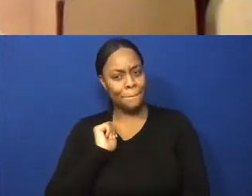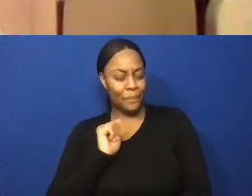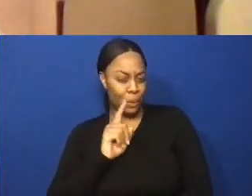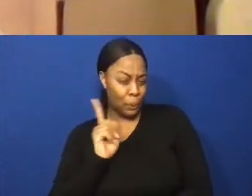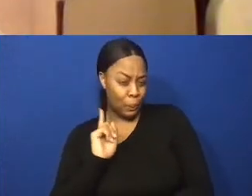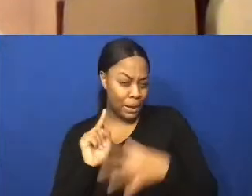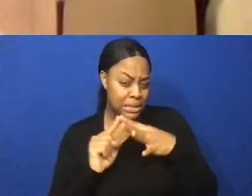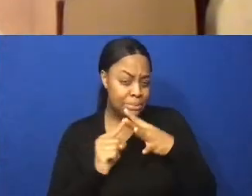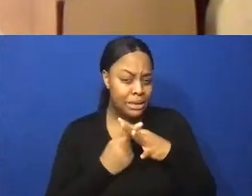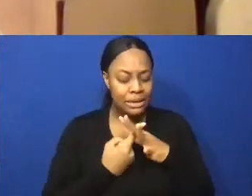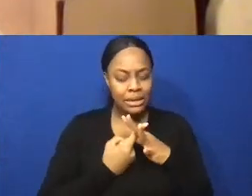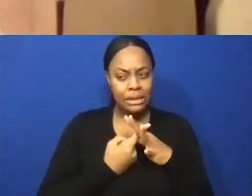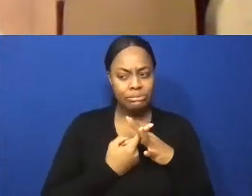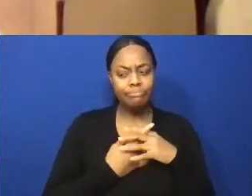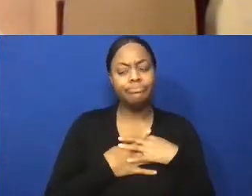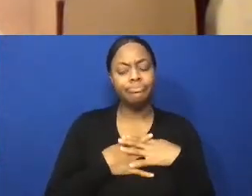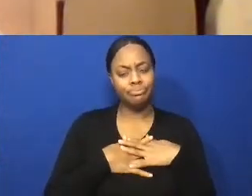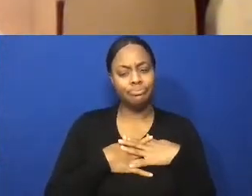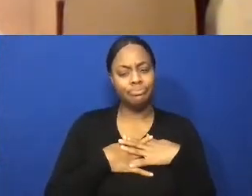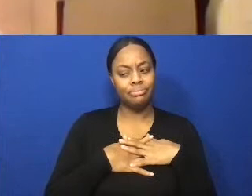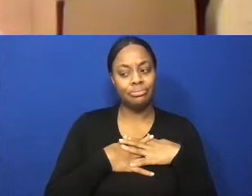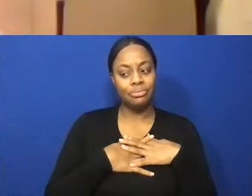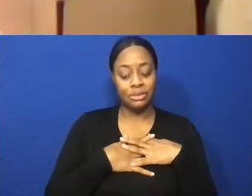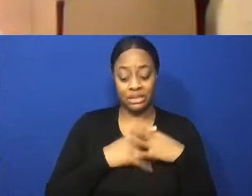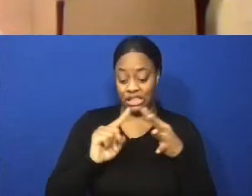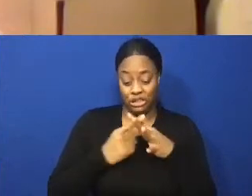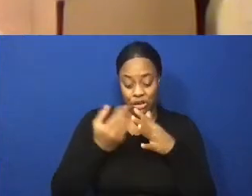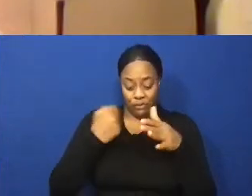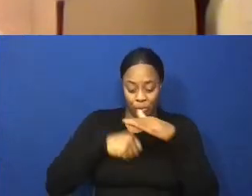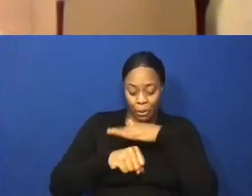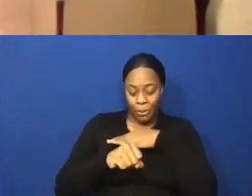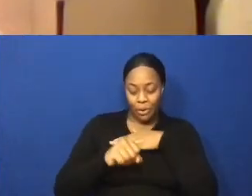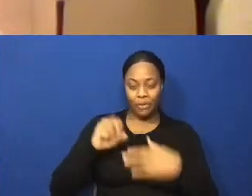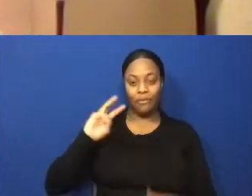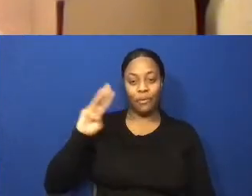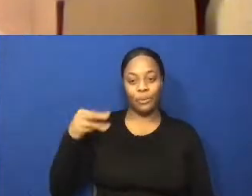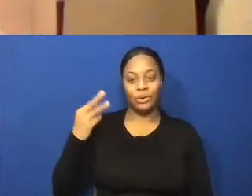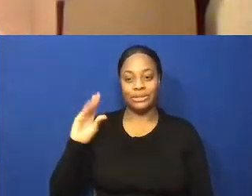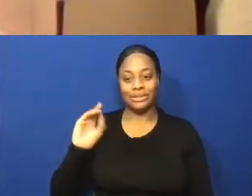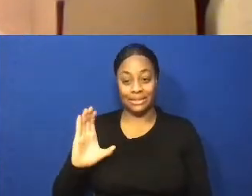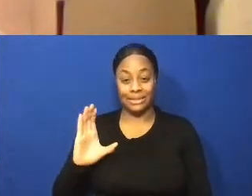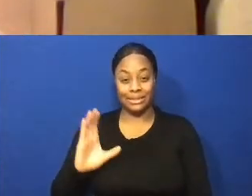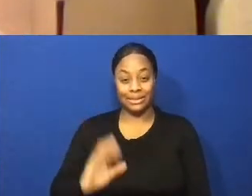to begin other than at my birth in Washington, D.C.